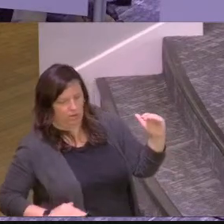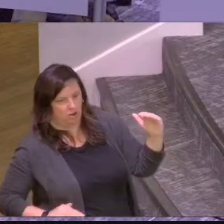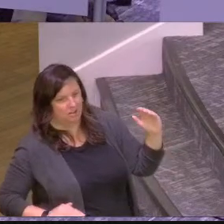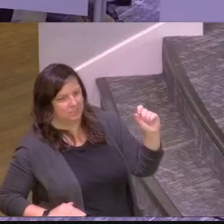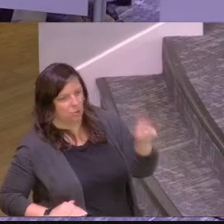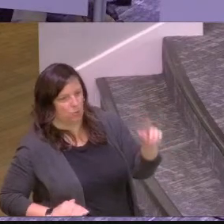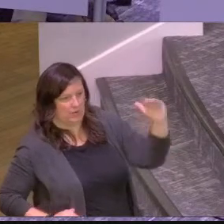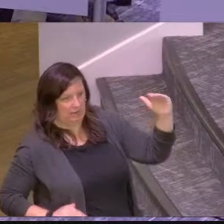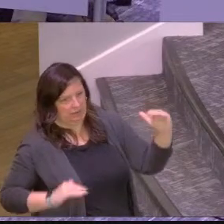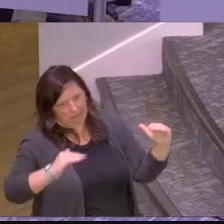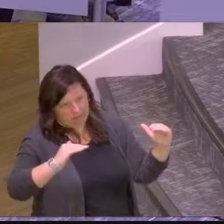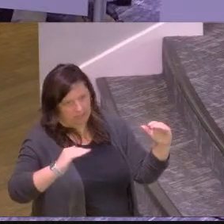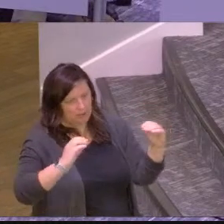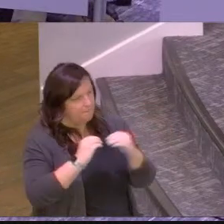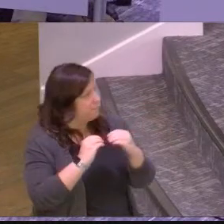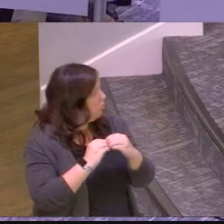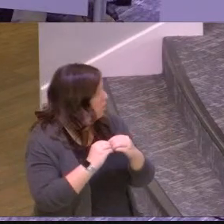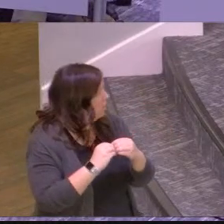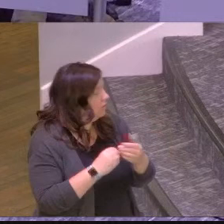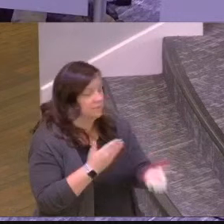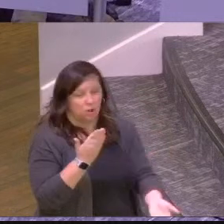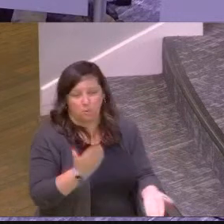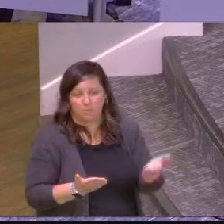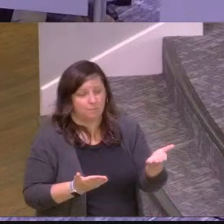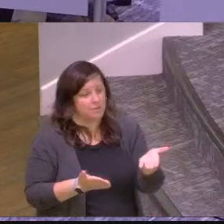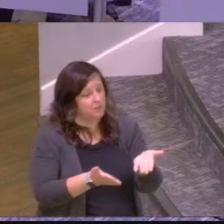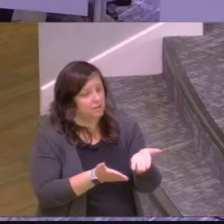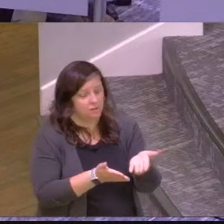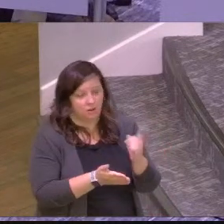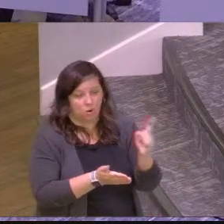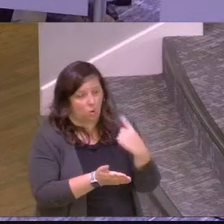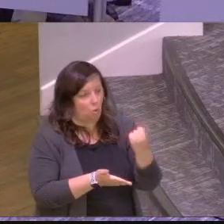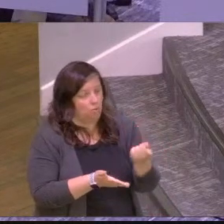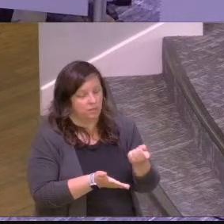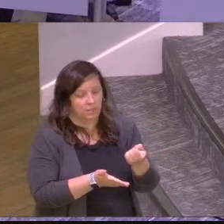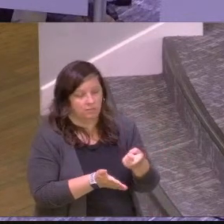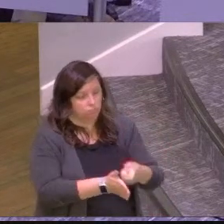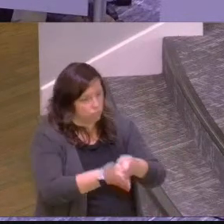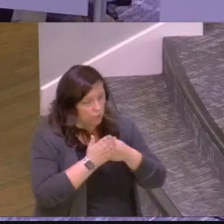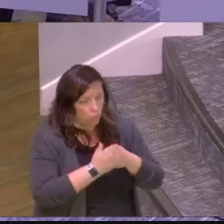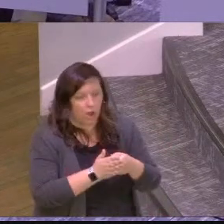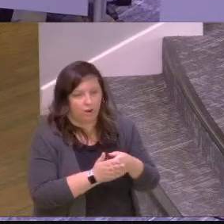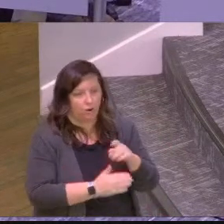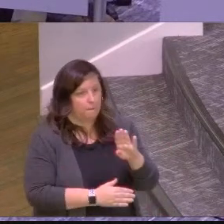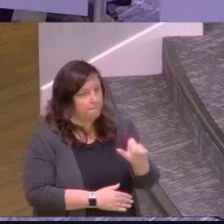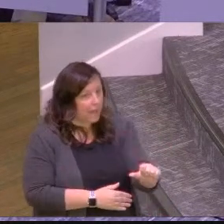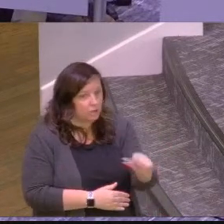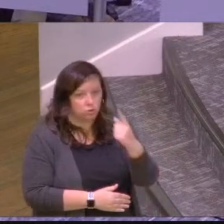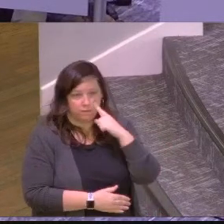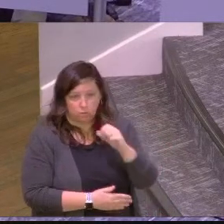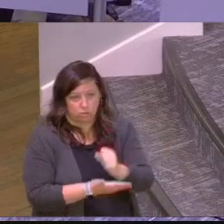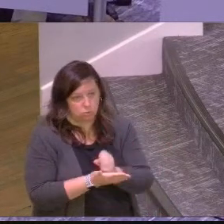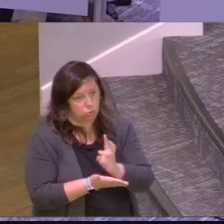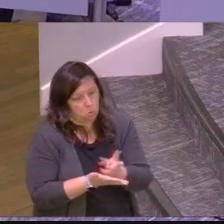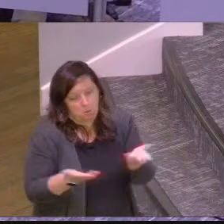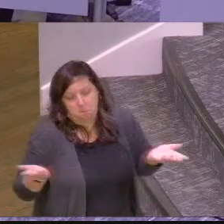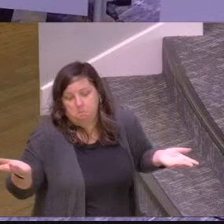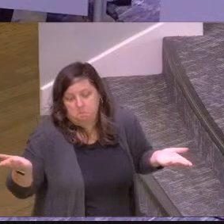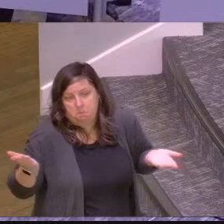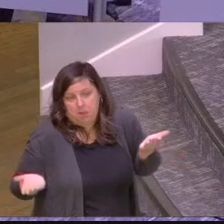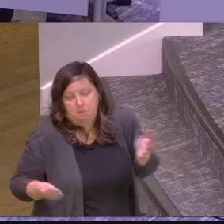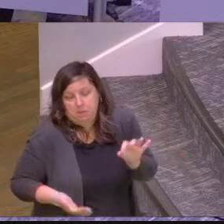Perhaps bachelors of social work could be a consideration. So I'm not suggesting